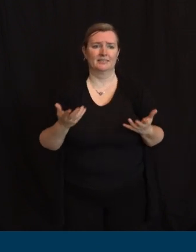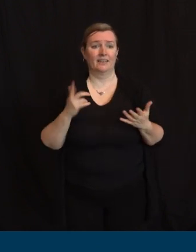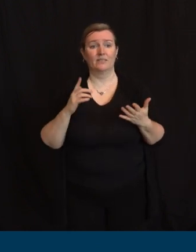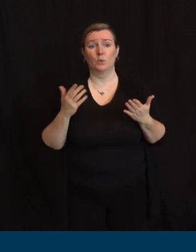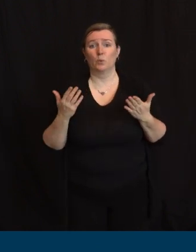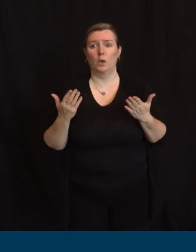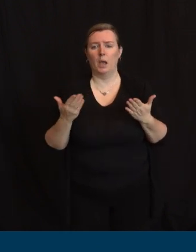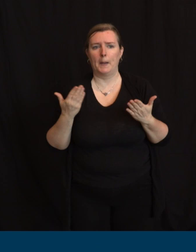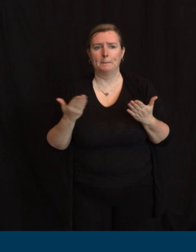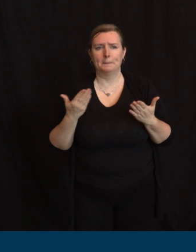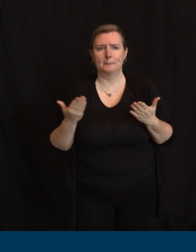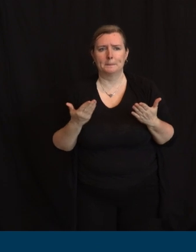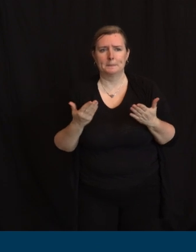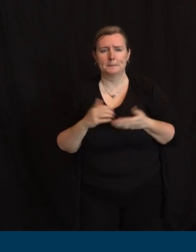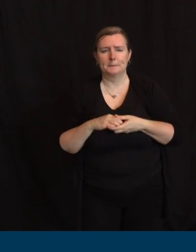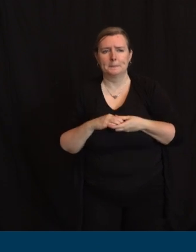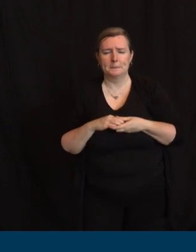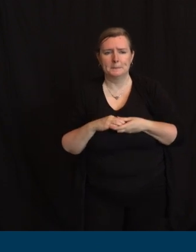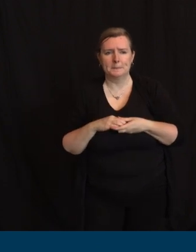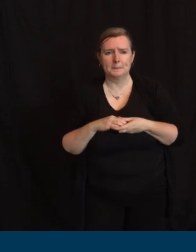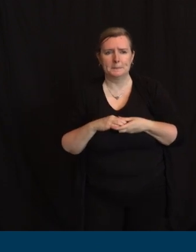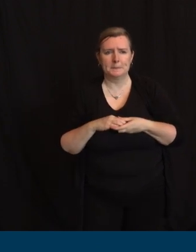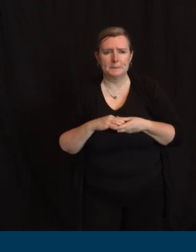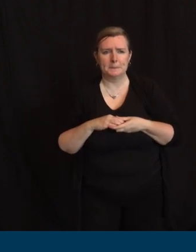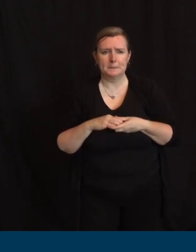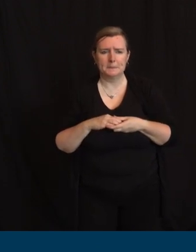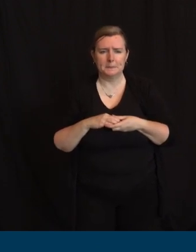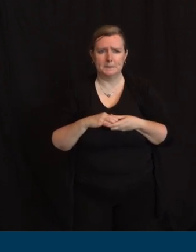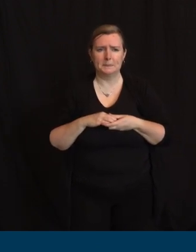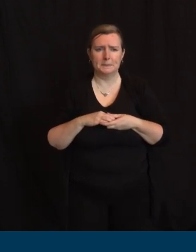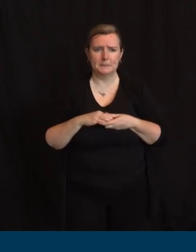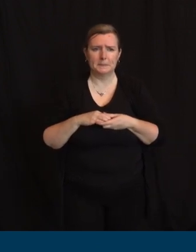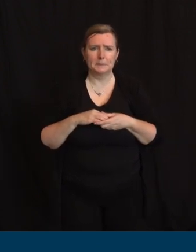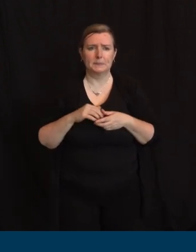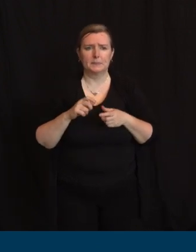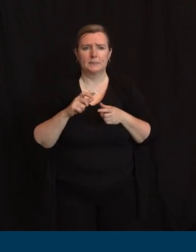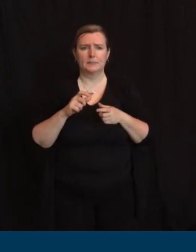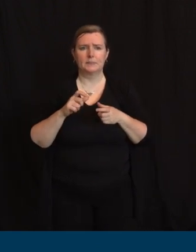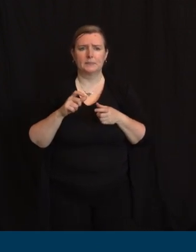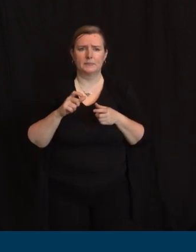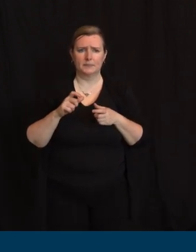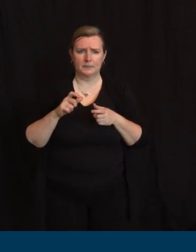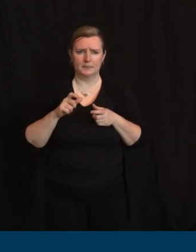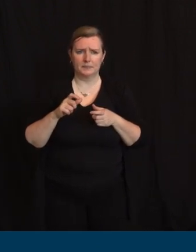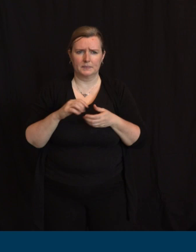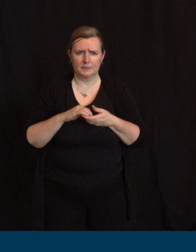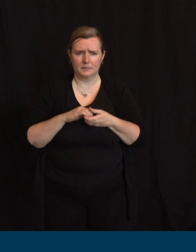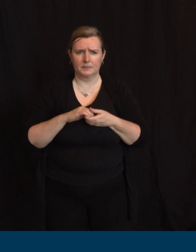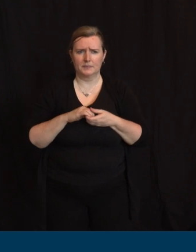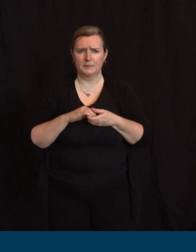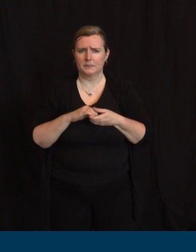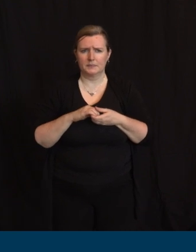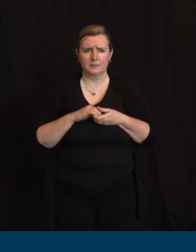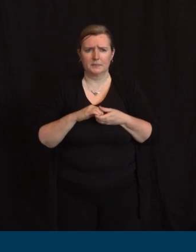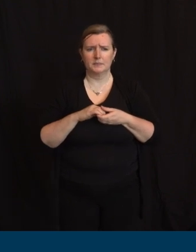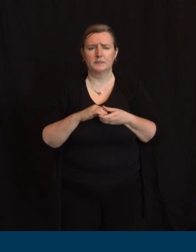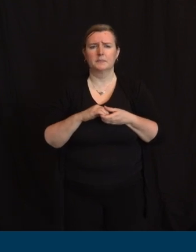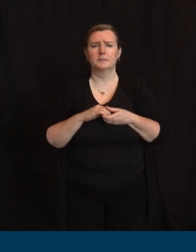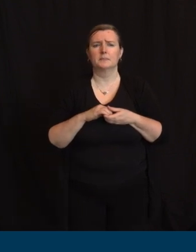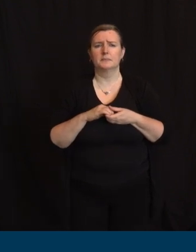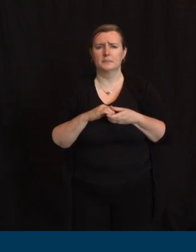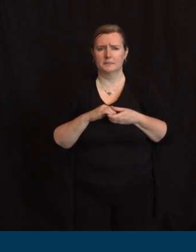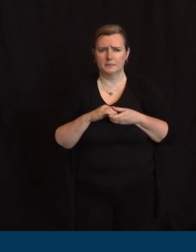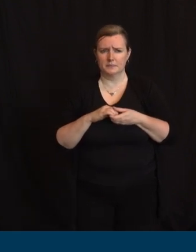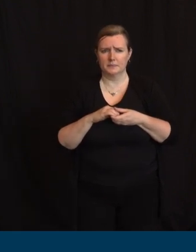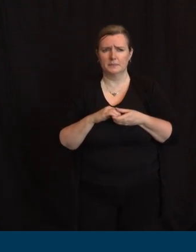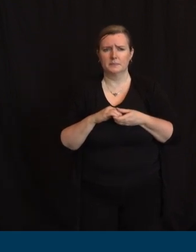folks who stood up and asked, not Paramount, but Dan Bryan, we can come back from Tim Sullivan, how many are getting grants versus how many